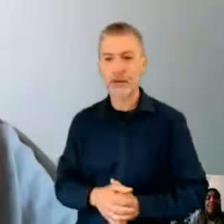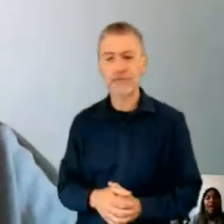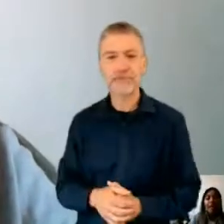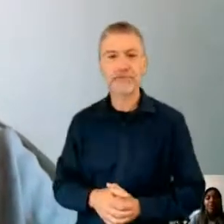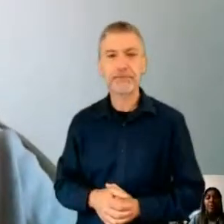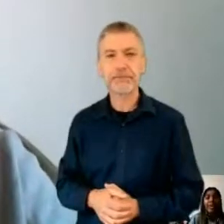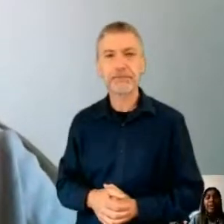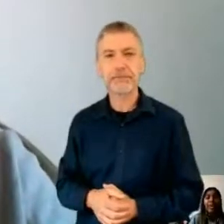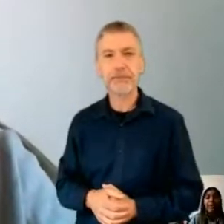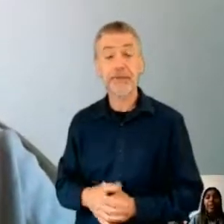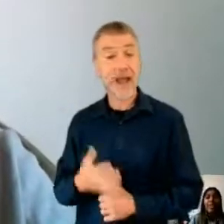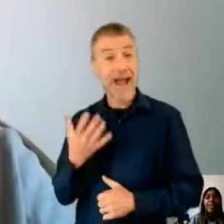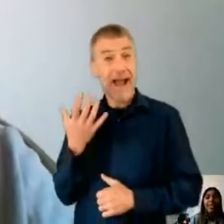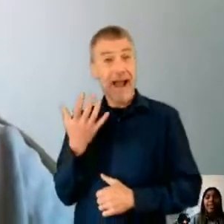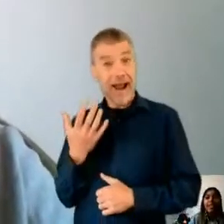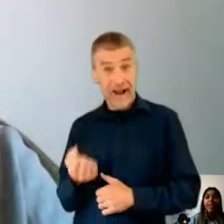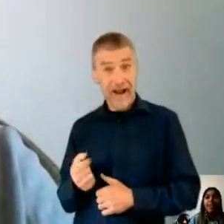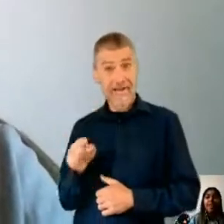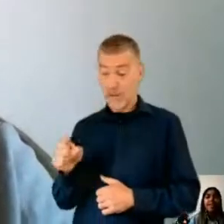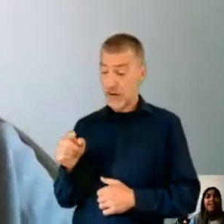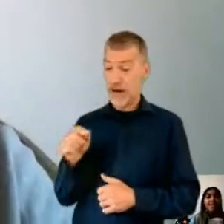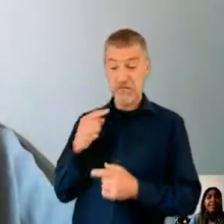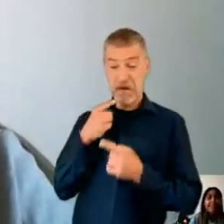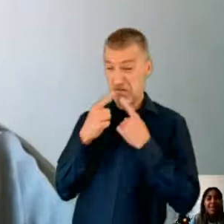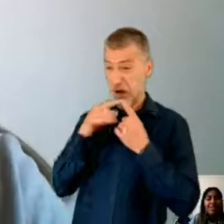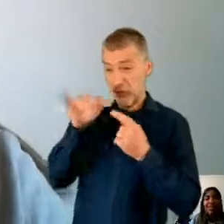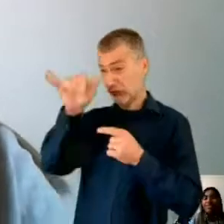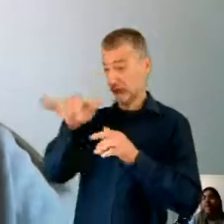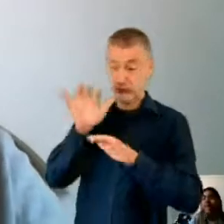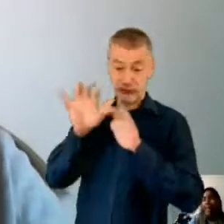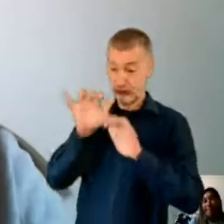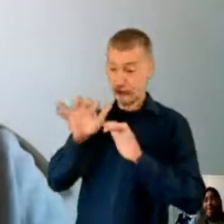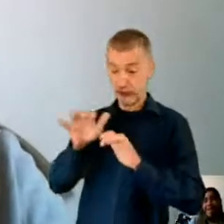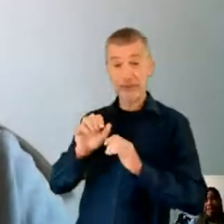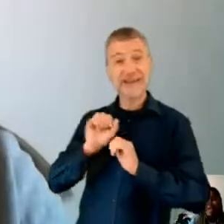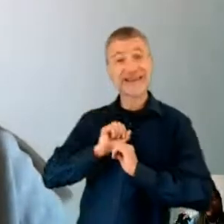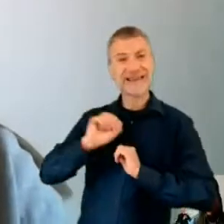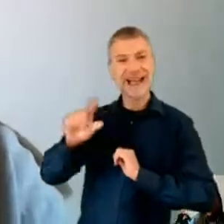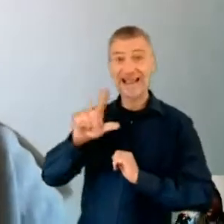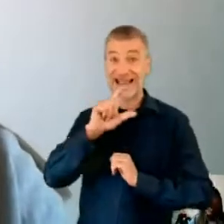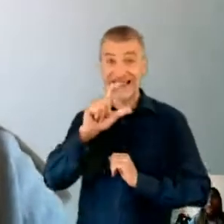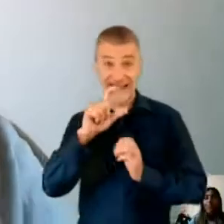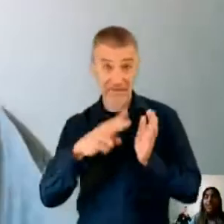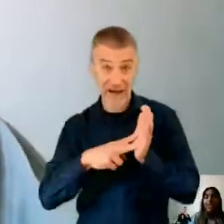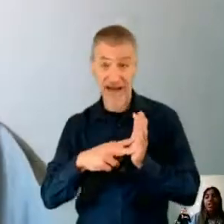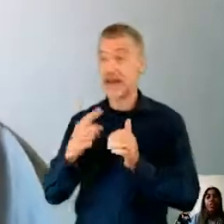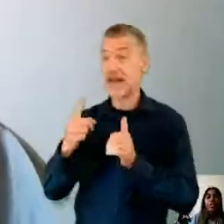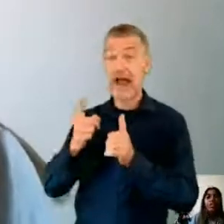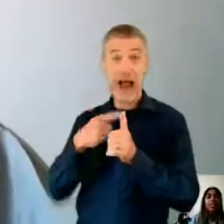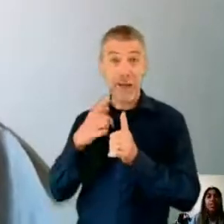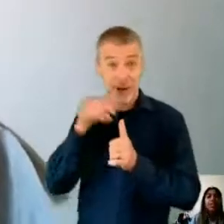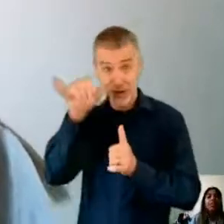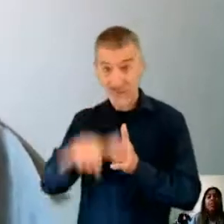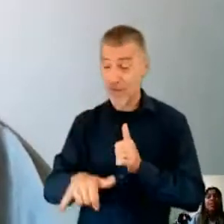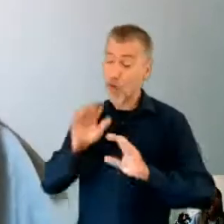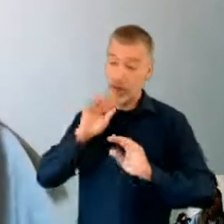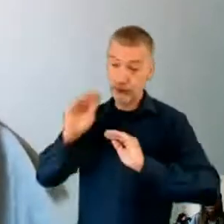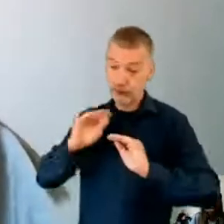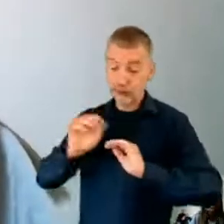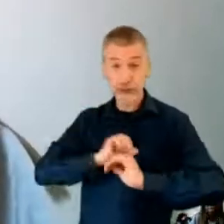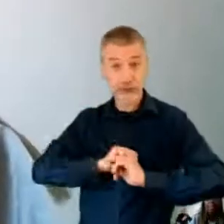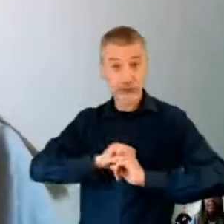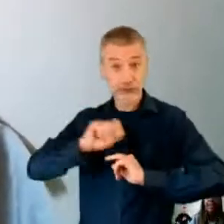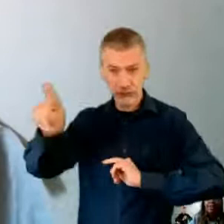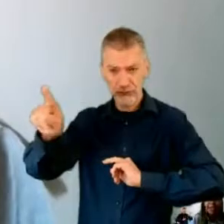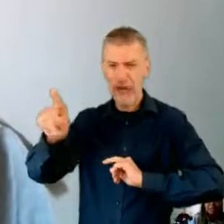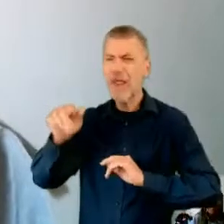website. I filled out I sent in my CV, filled out the application, and then I got through to there was this